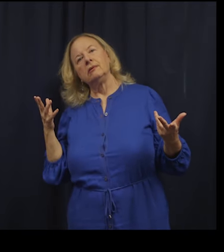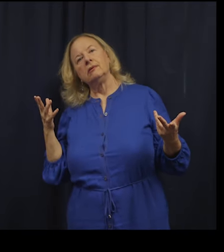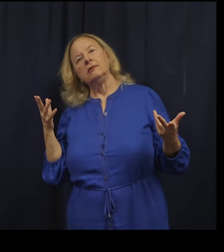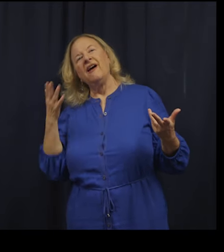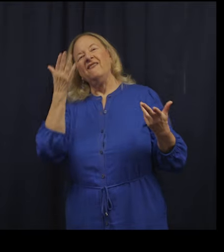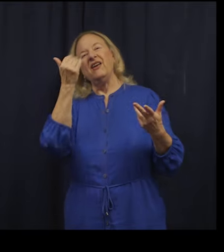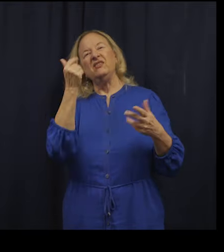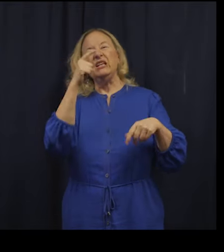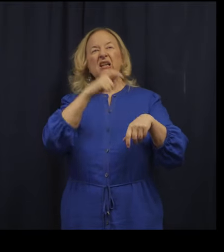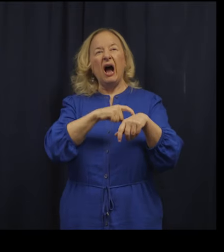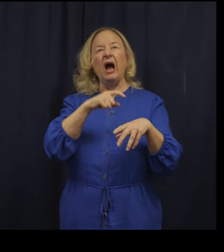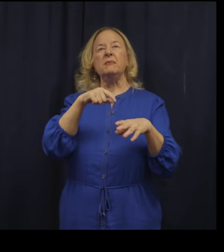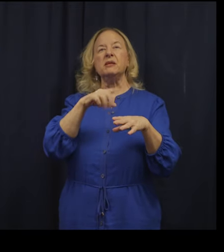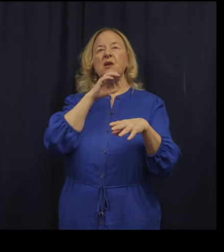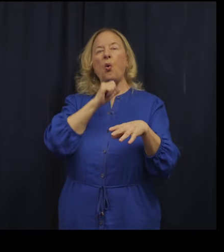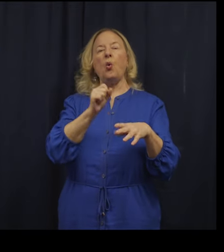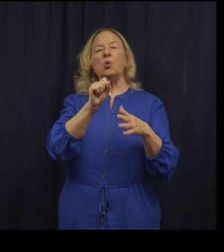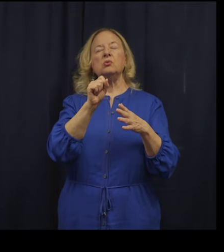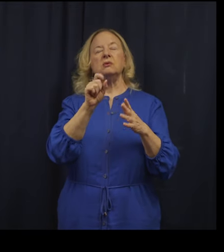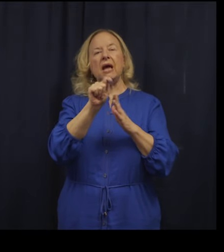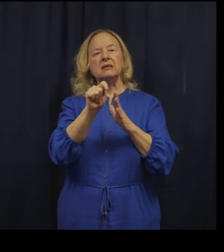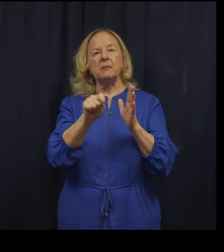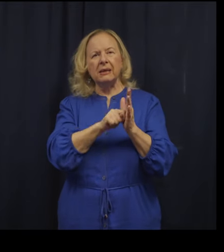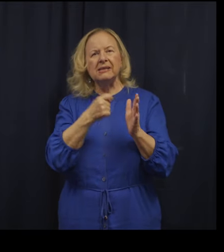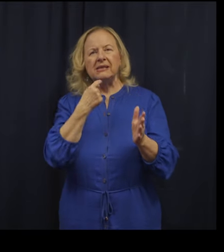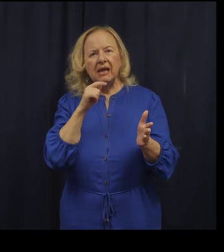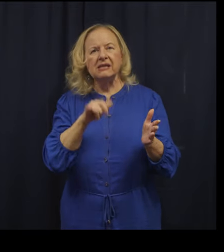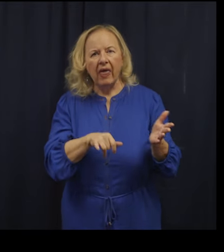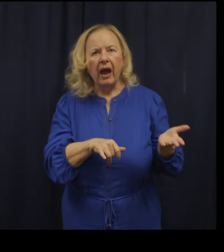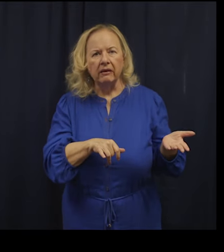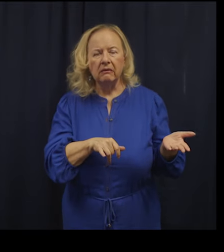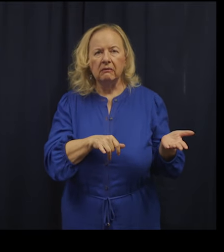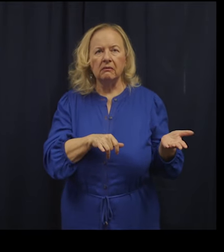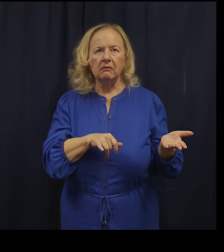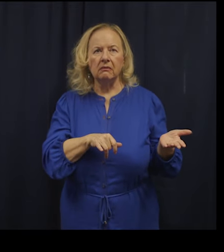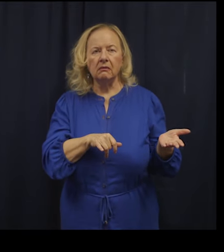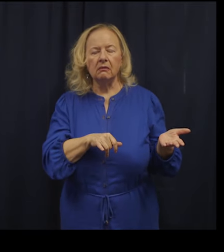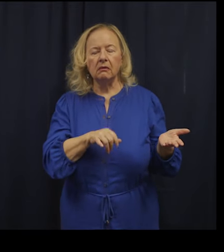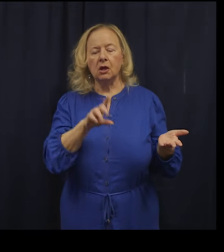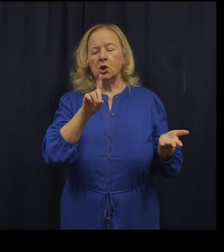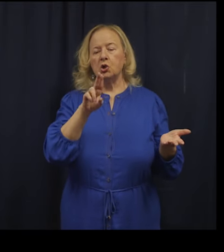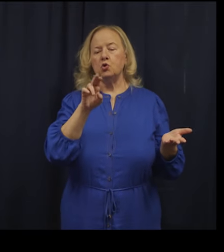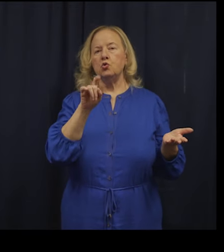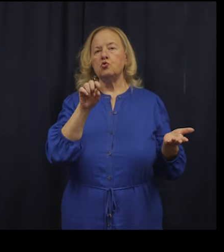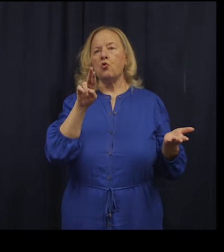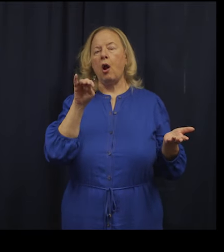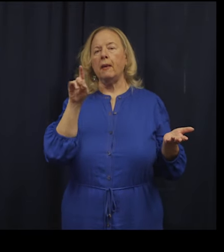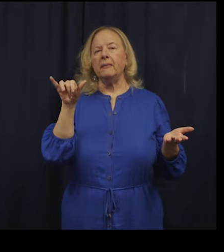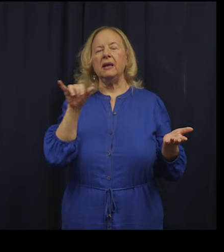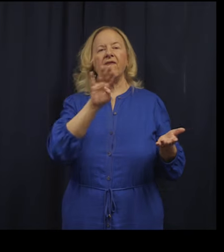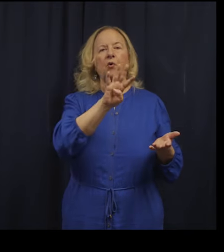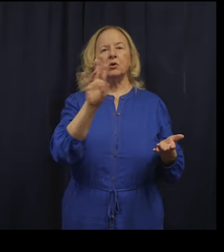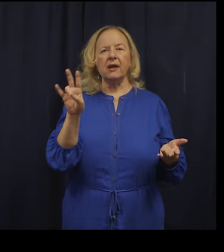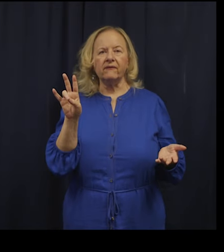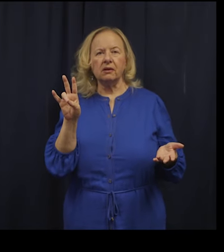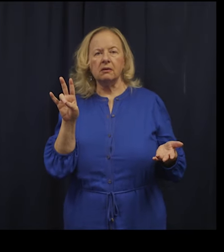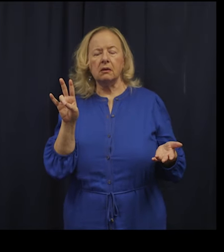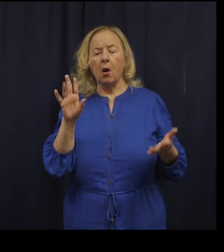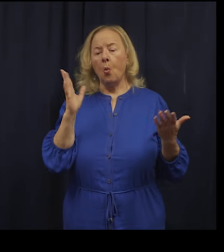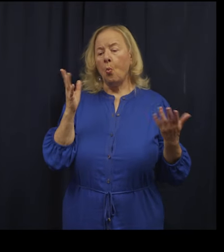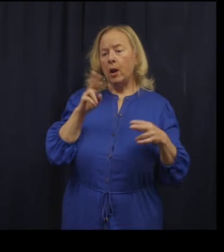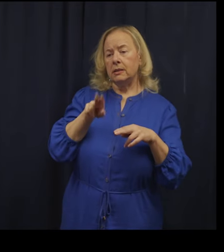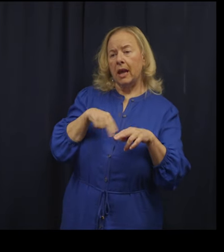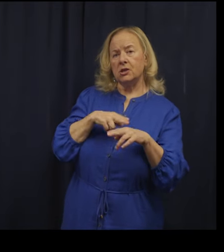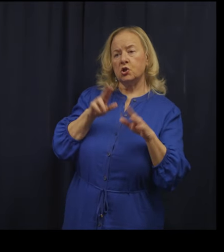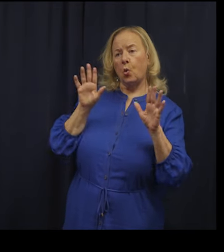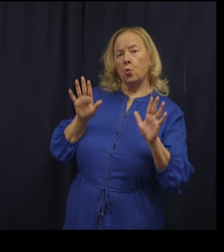About 15 times in the Old Testament, it says this. Okay? Look at Deuteronomy 4:7. What nation